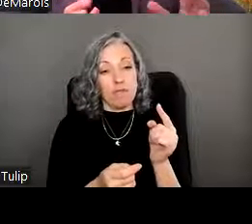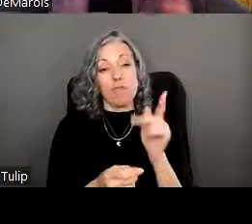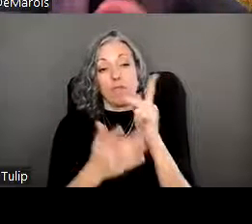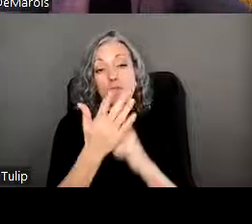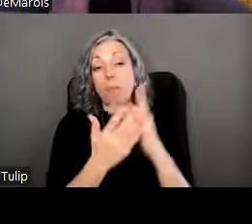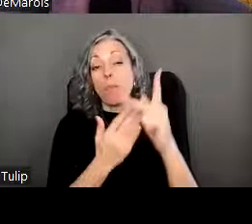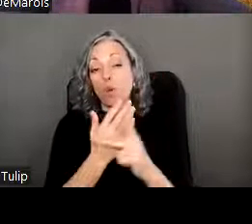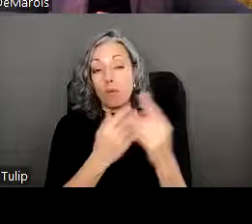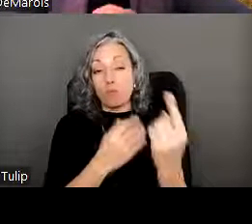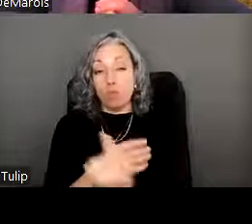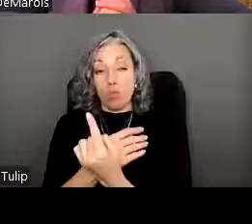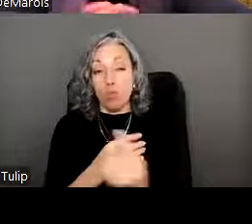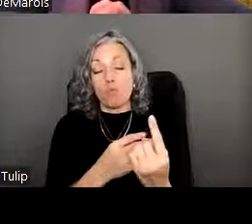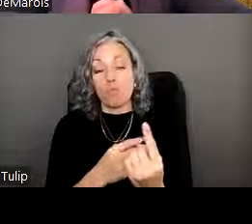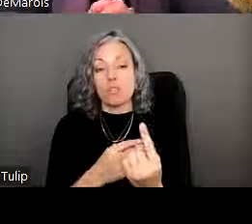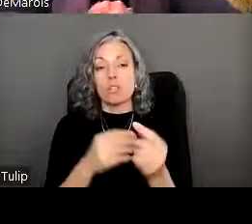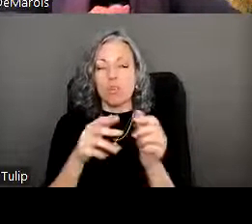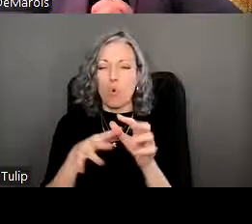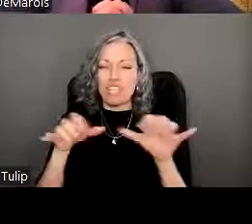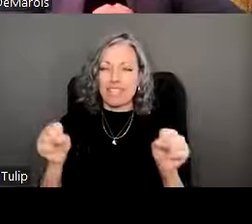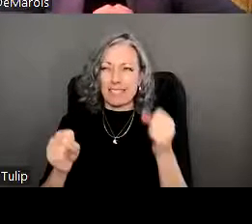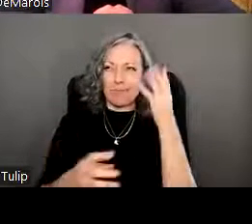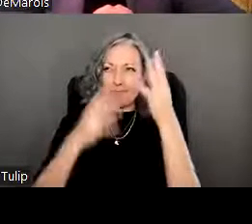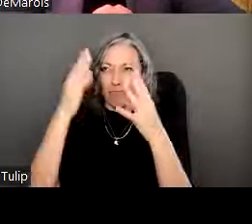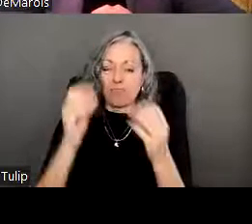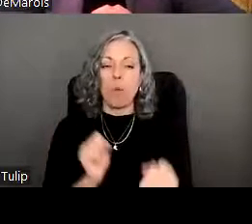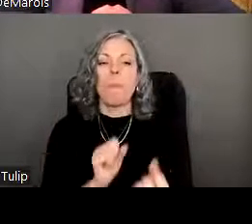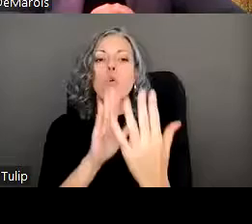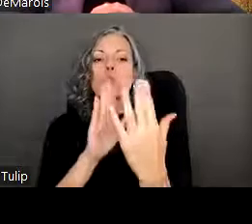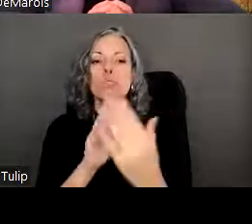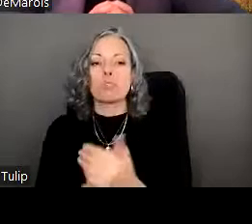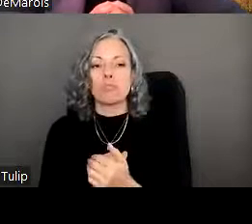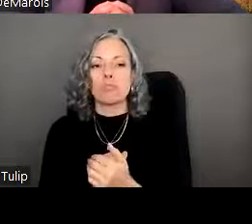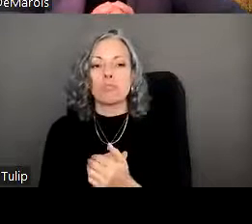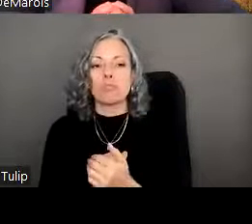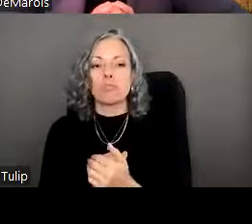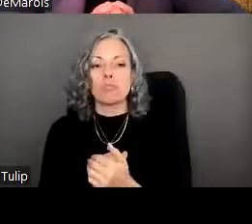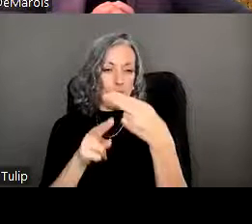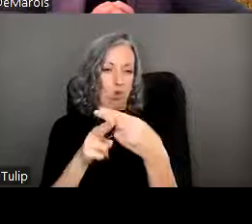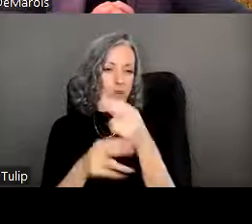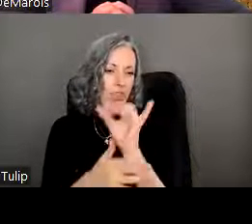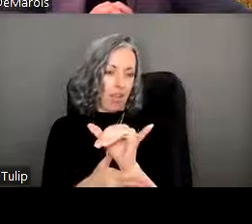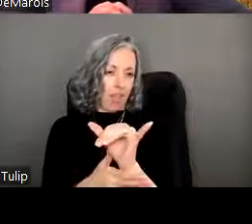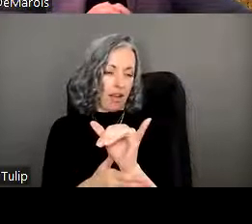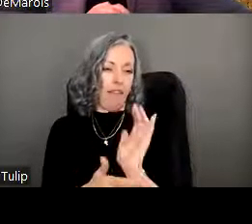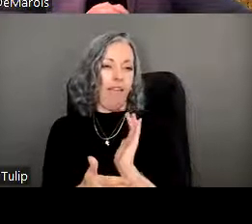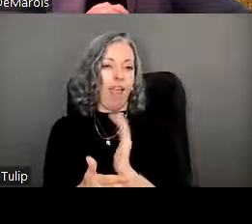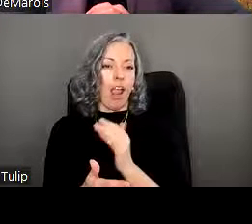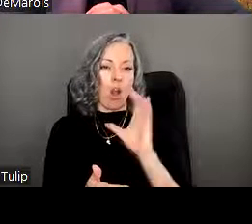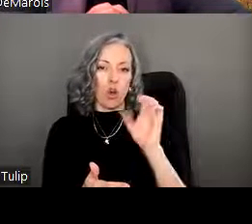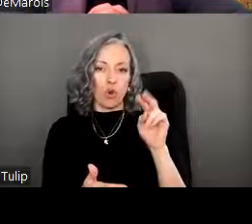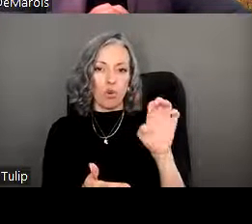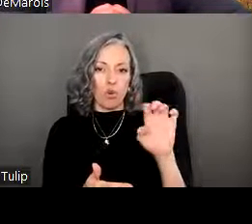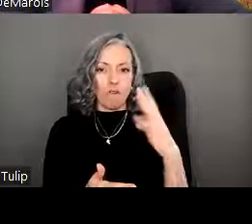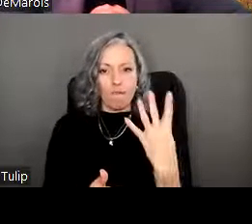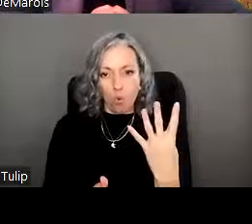of a system-wide strategy and approach. And so we're calling this our core 4 at the Department